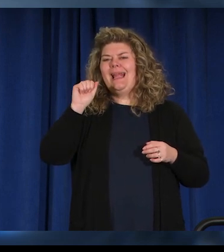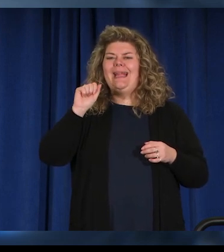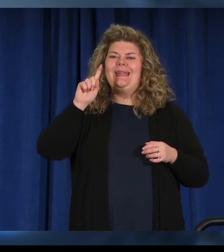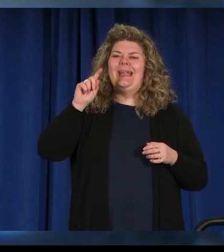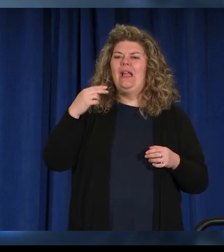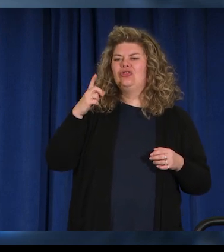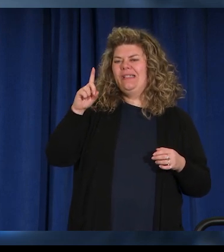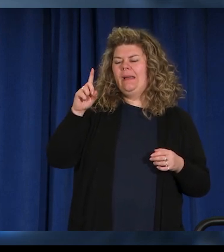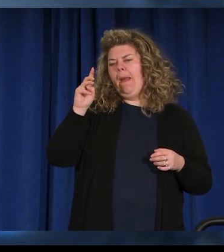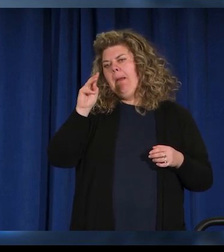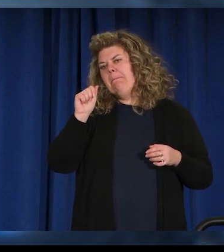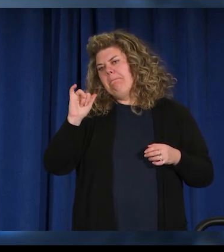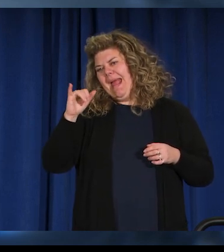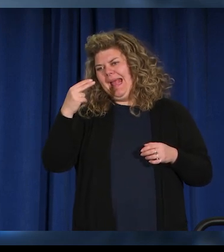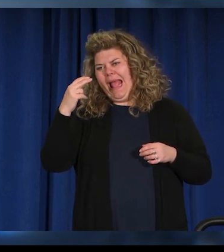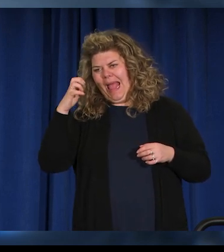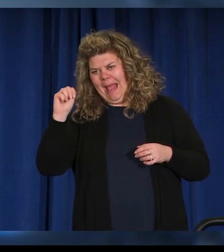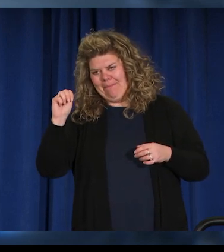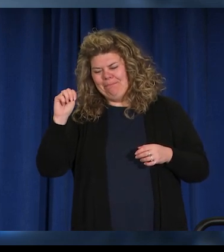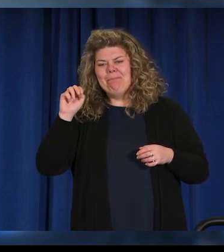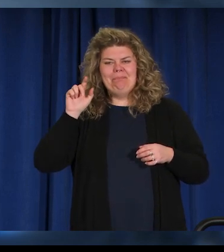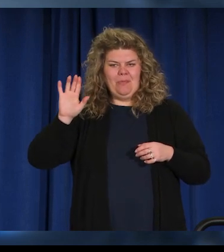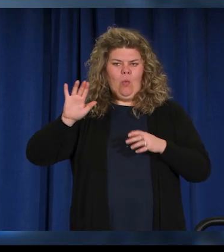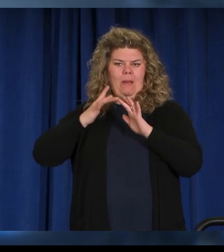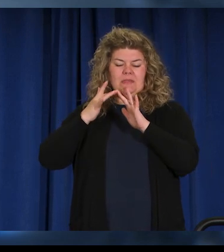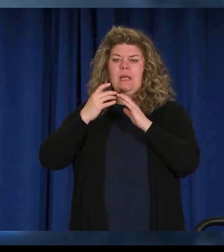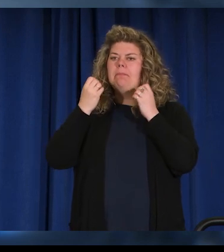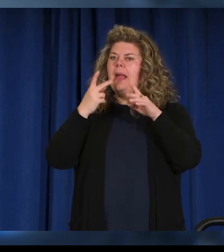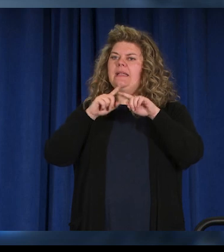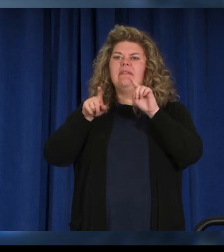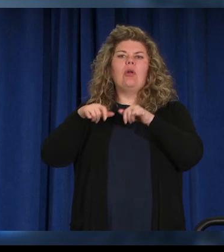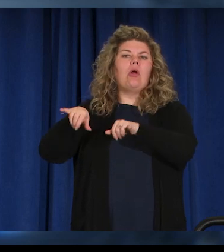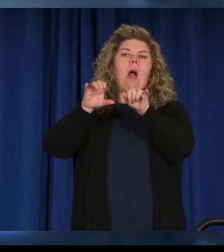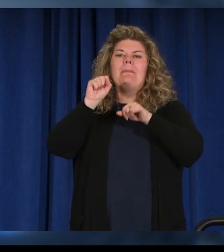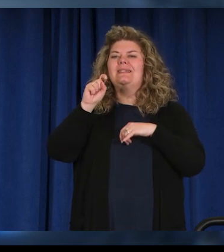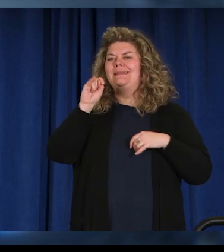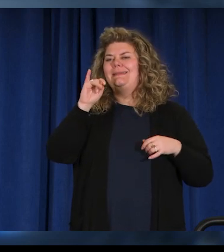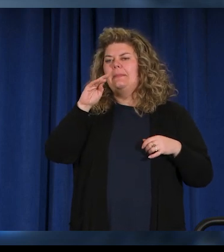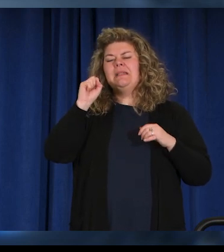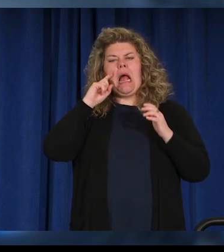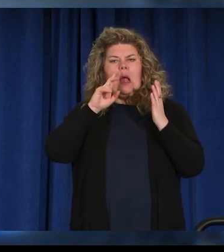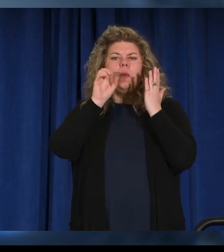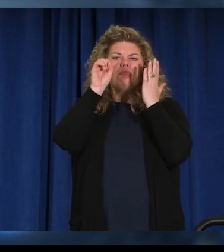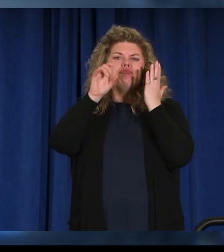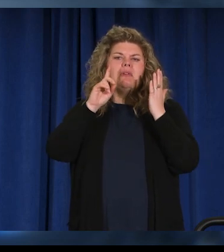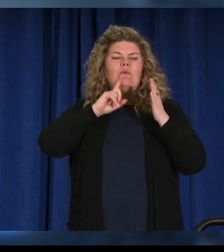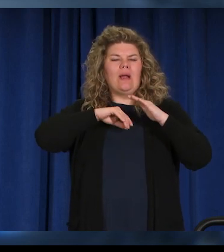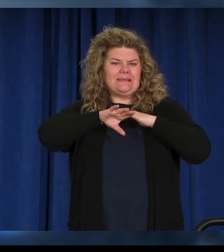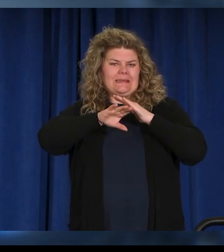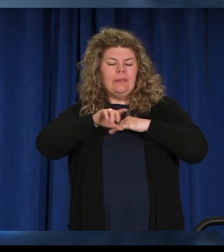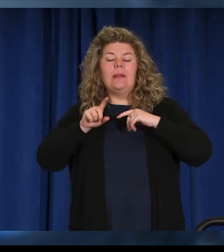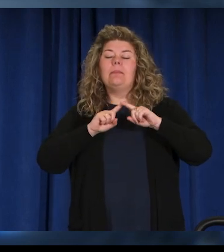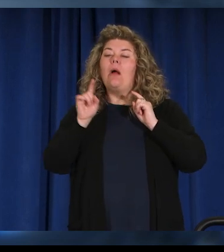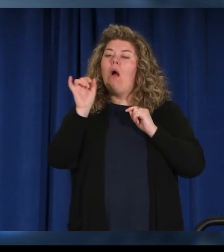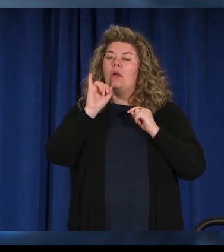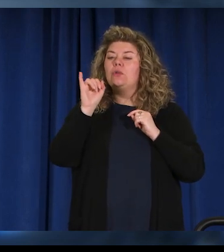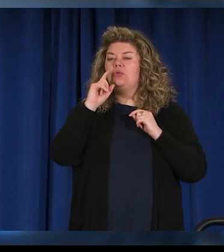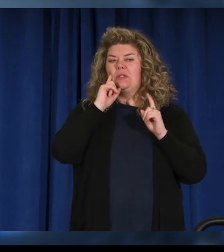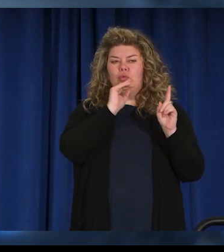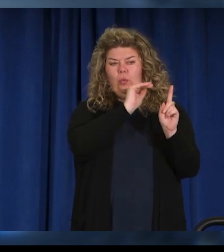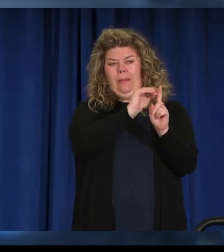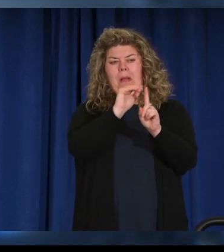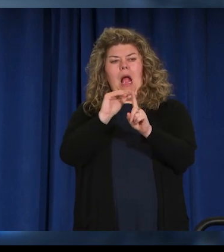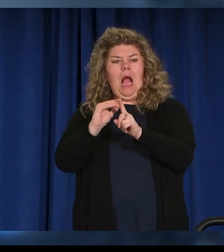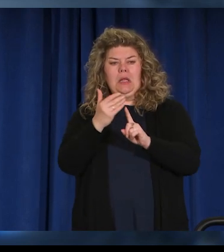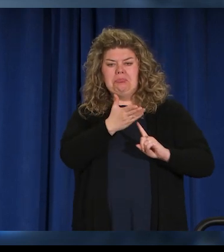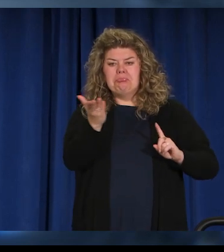Mayhem, and it lists a lot of common stims. And so I'm going to read them for accessibility, but also just to remind all of